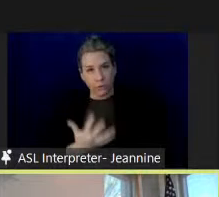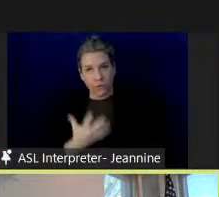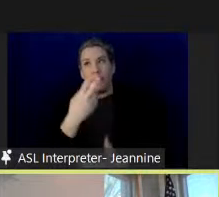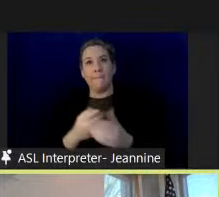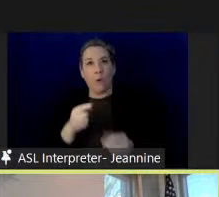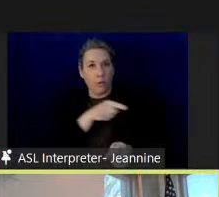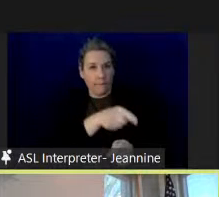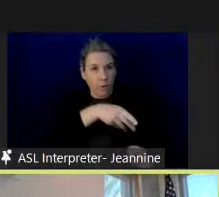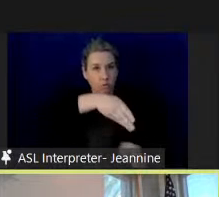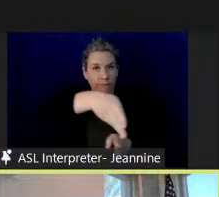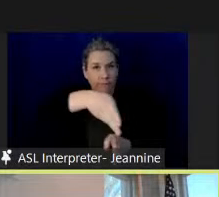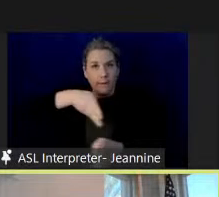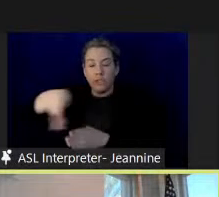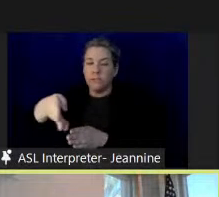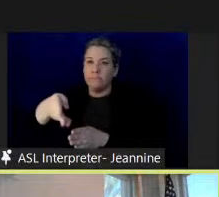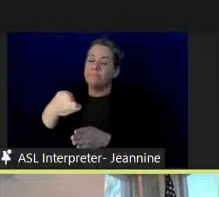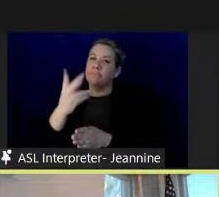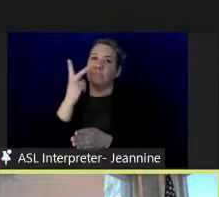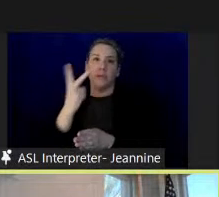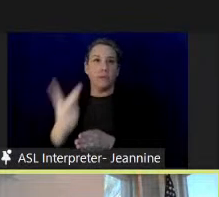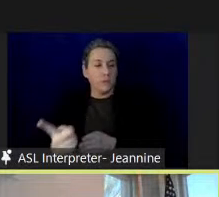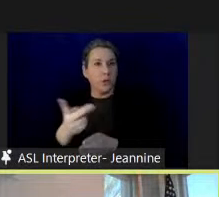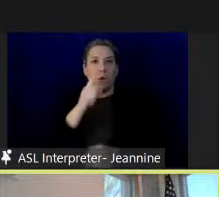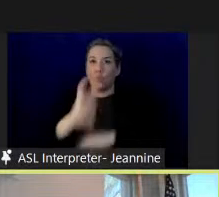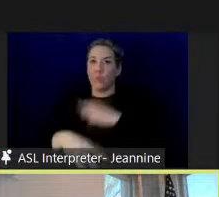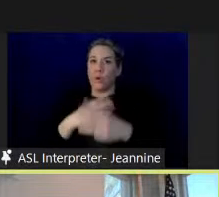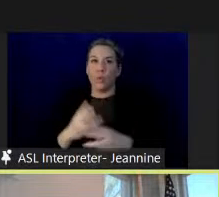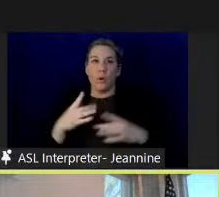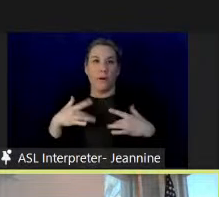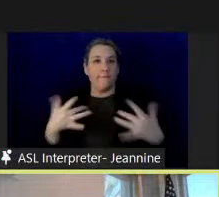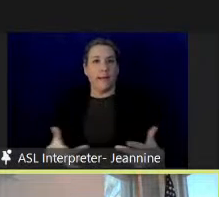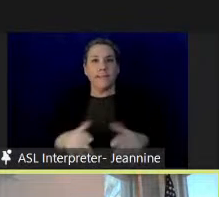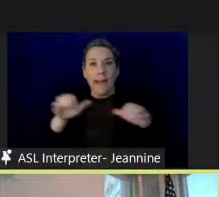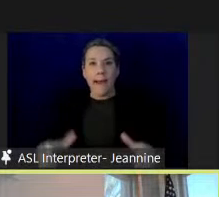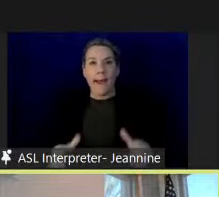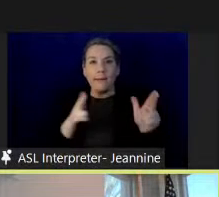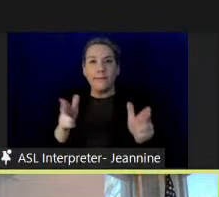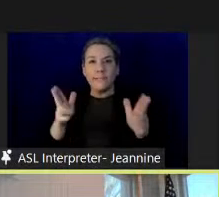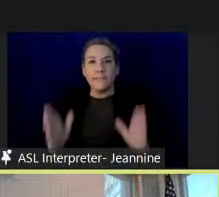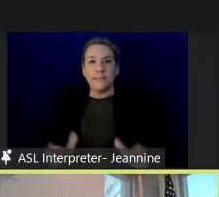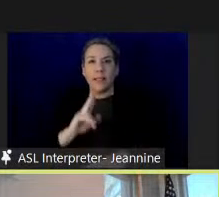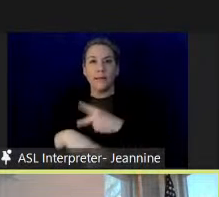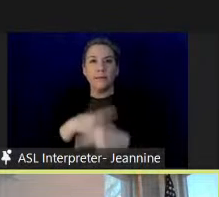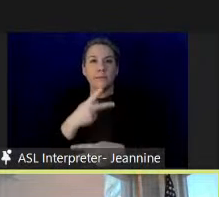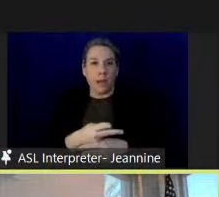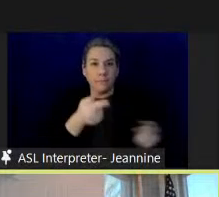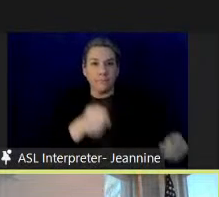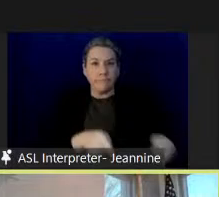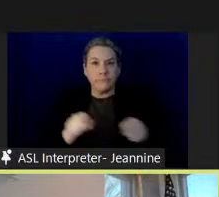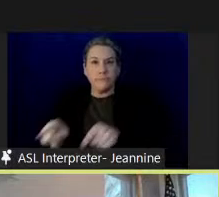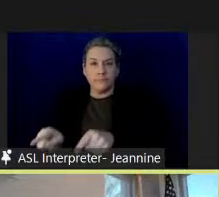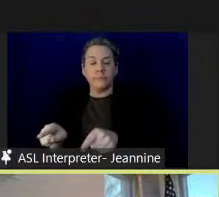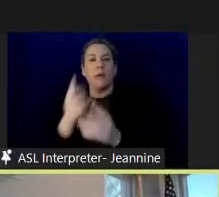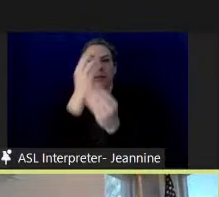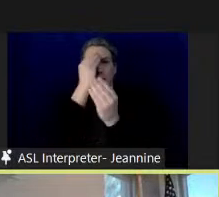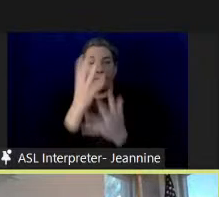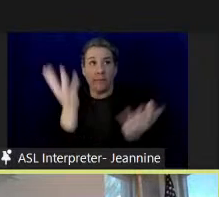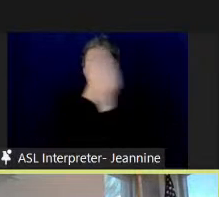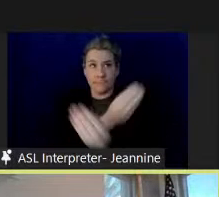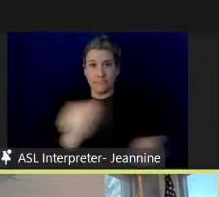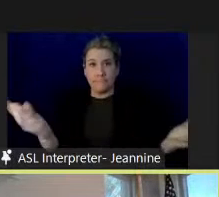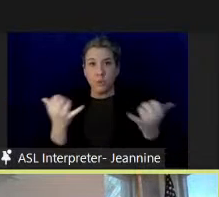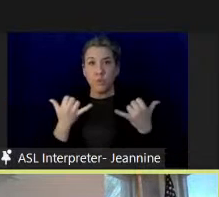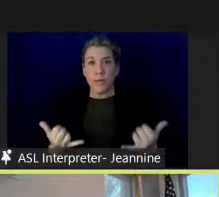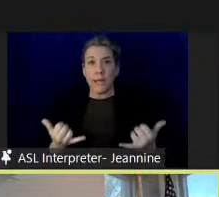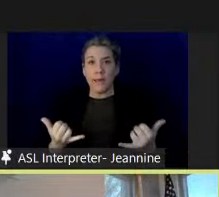was exposed to real-world events involving active assailant types of incidents. So the information that I'm going to share with you today